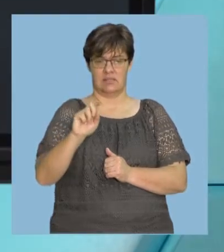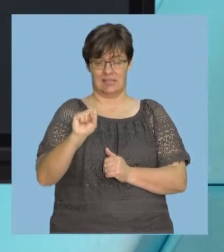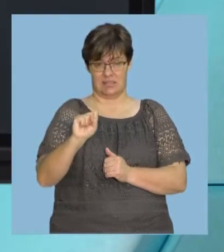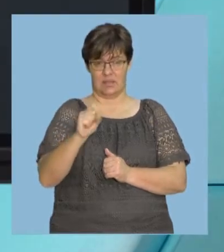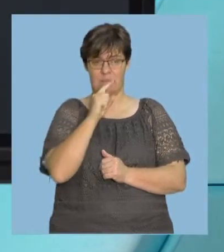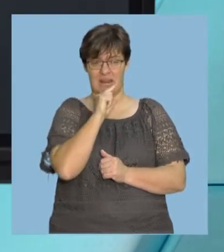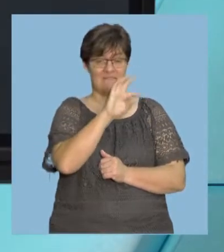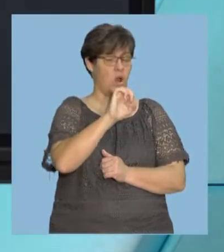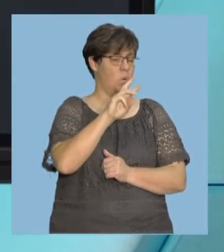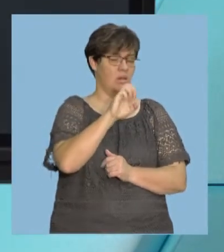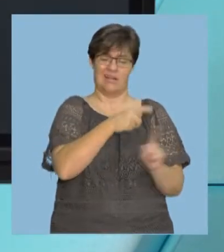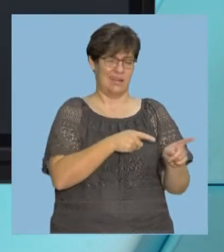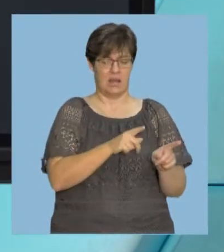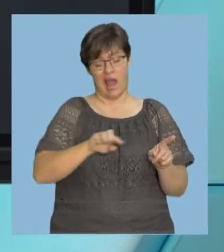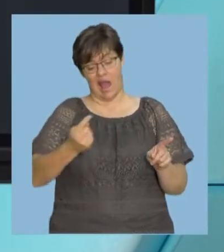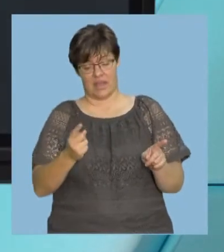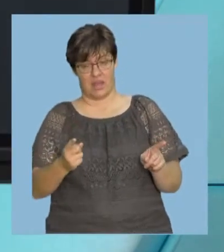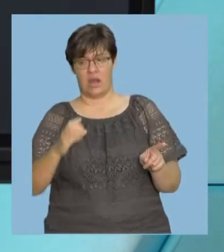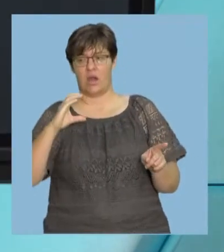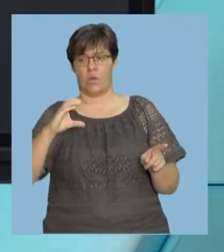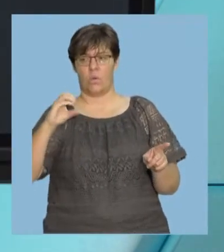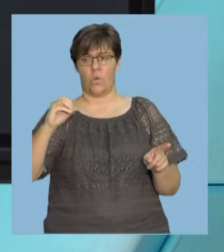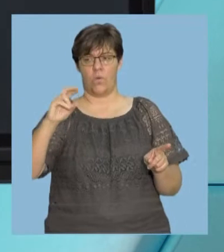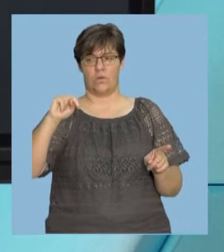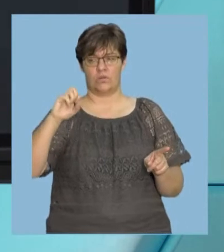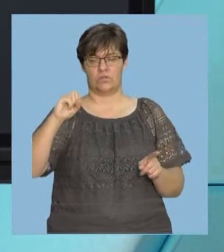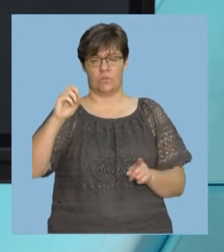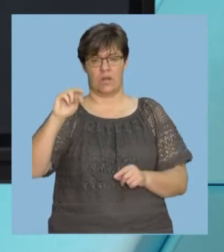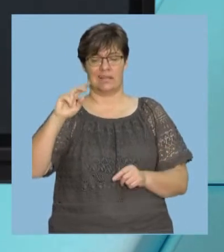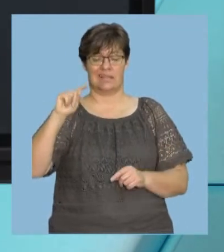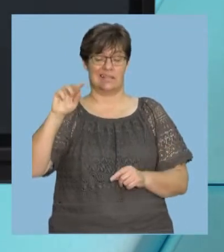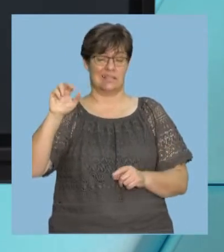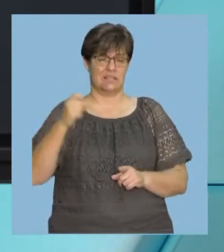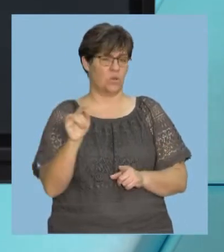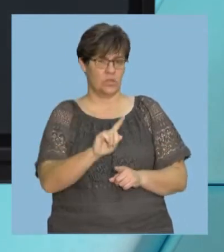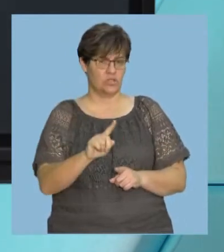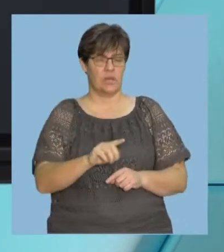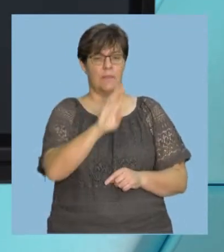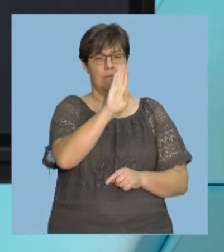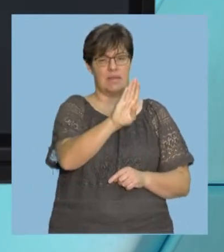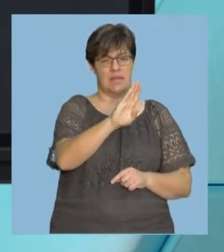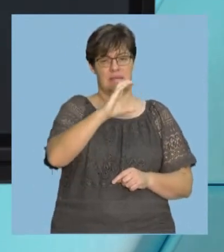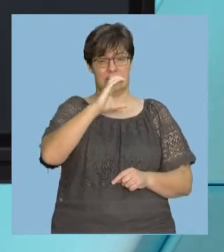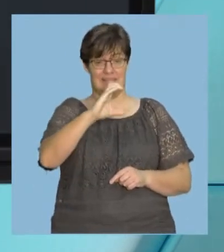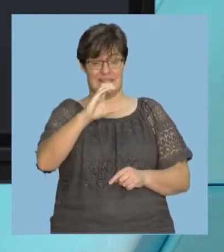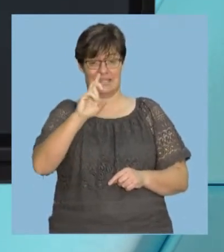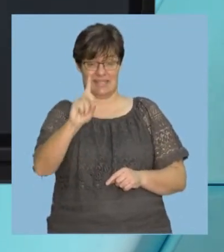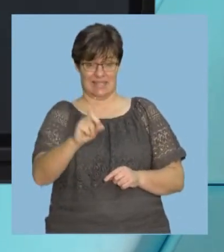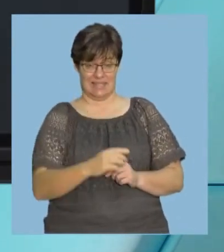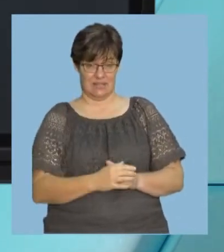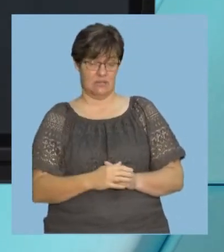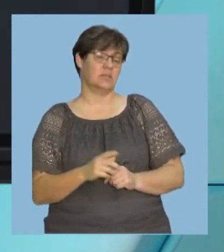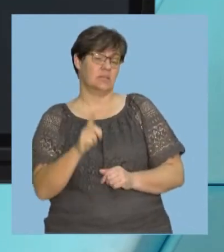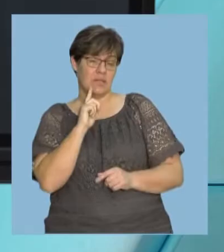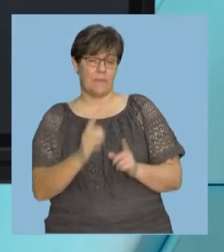Those things that aren't vowels. So the consonants, the first 3 consonants would be B, C, and